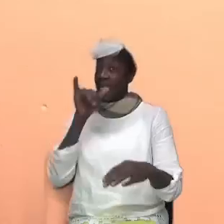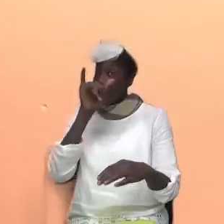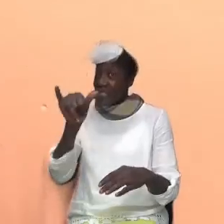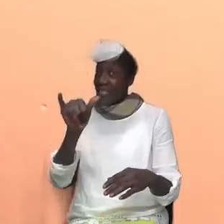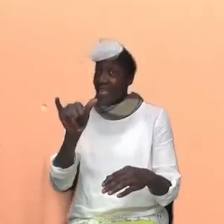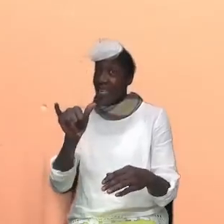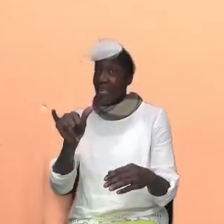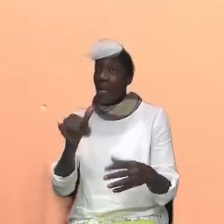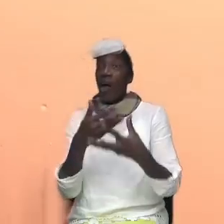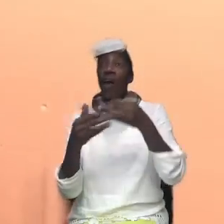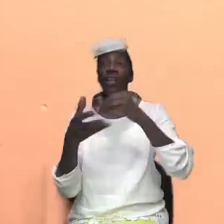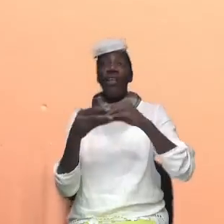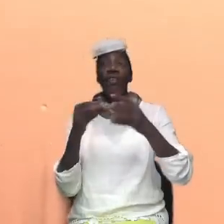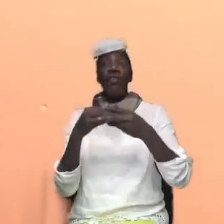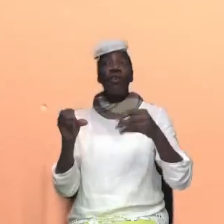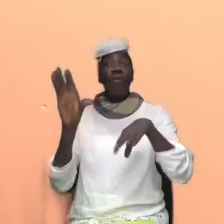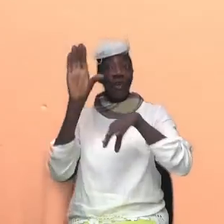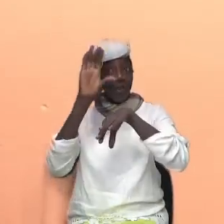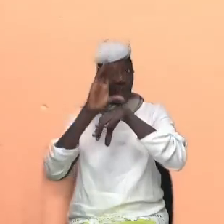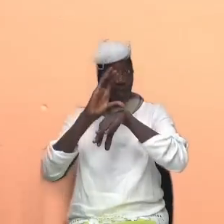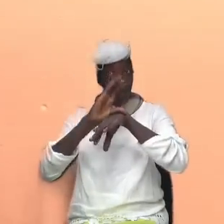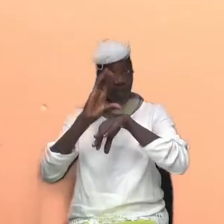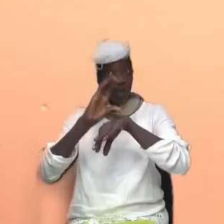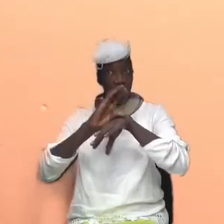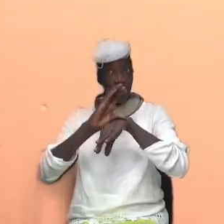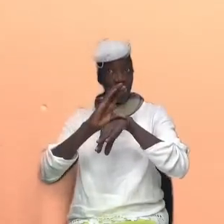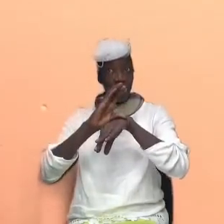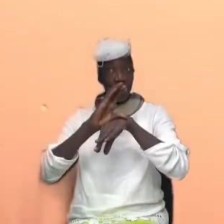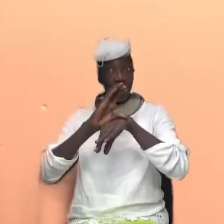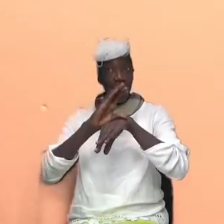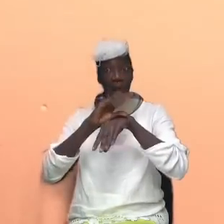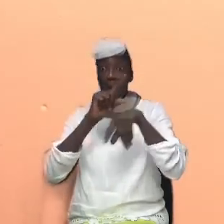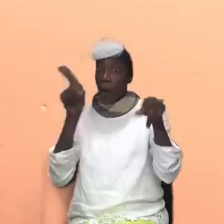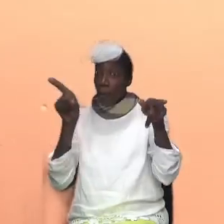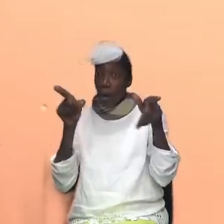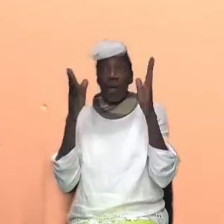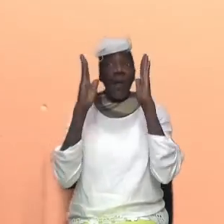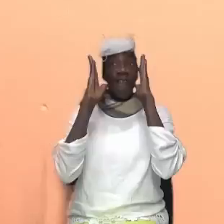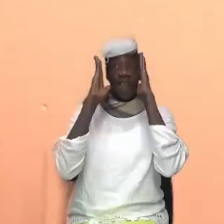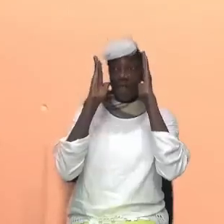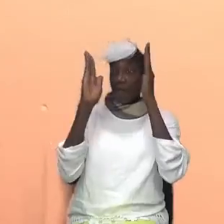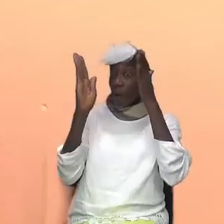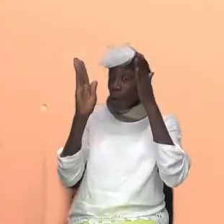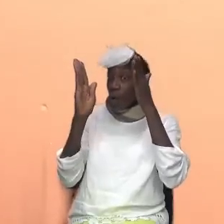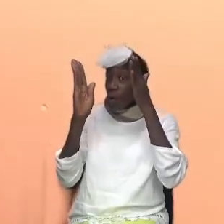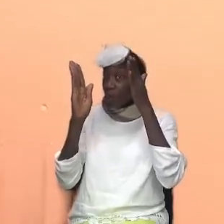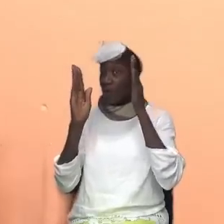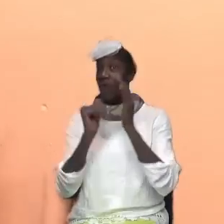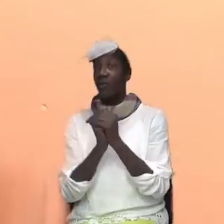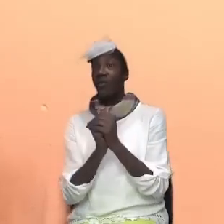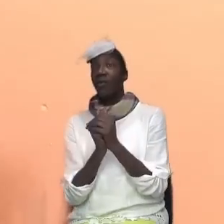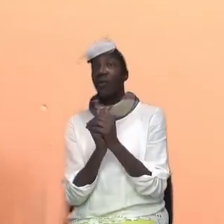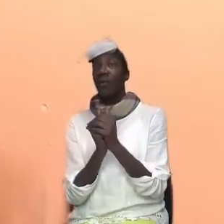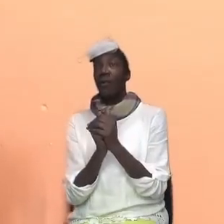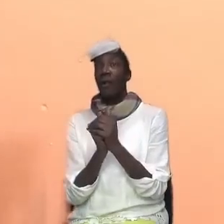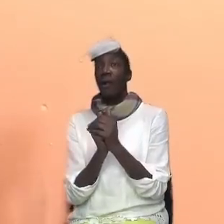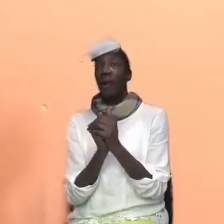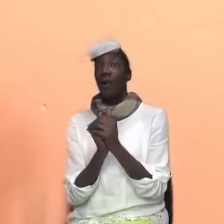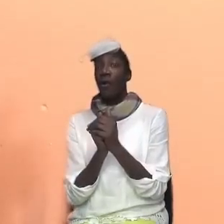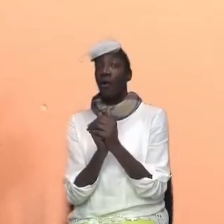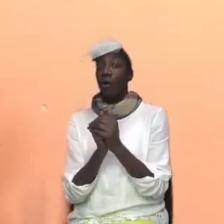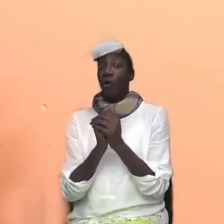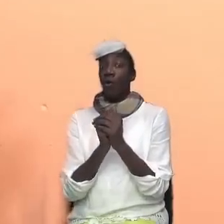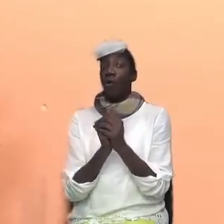the church, but in terms of what we are focusing and what we have been focusing on over the